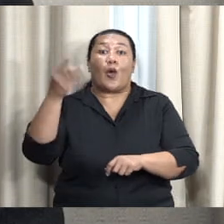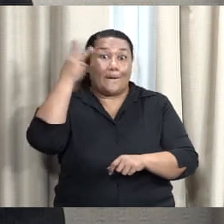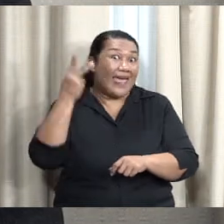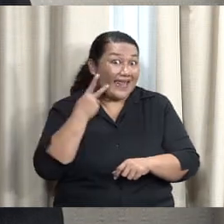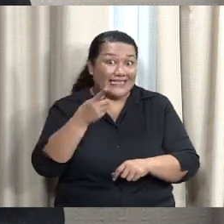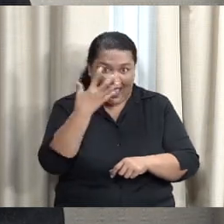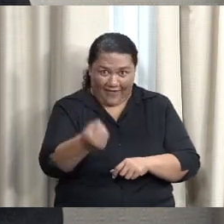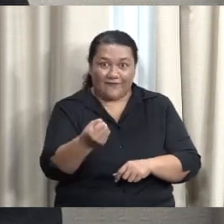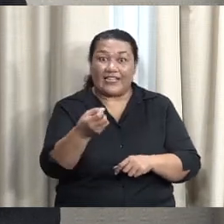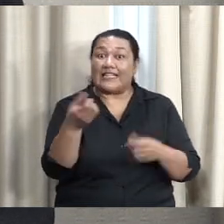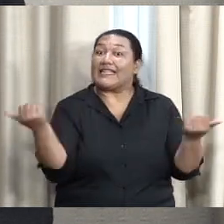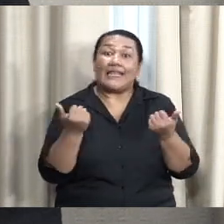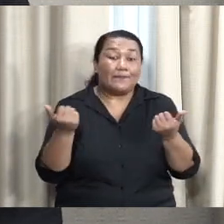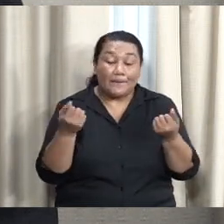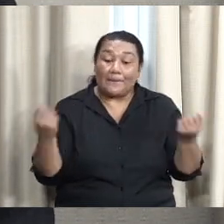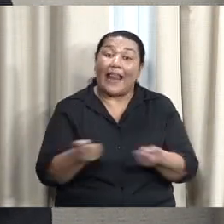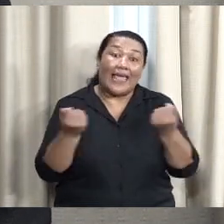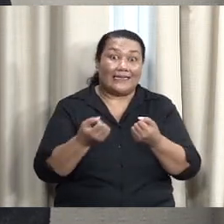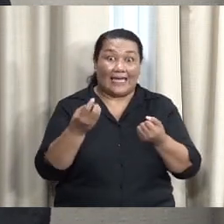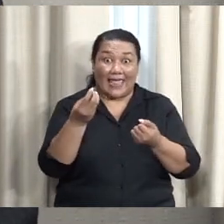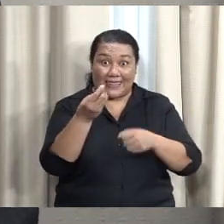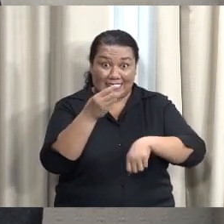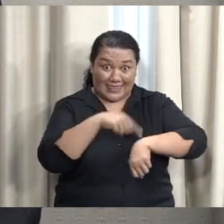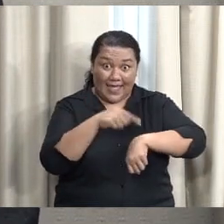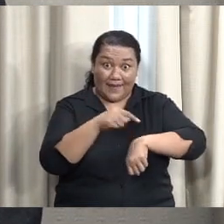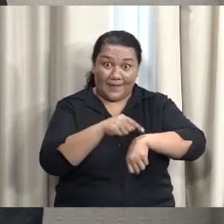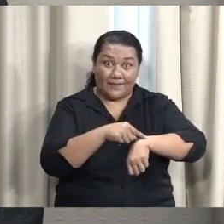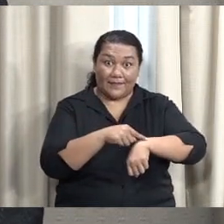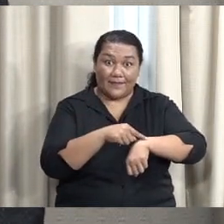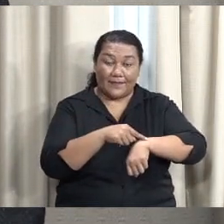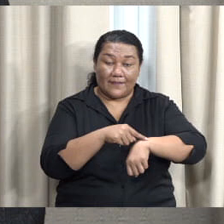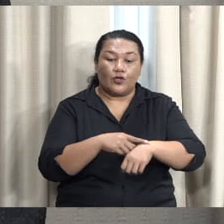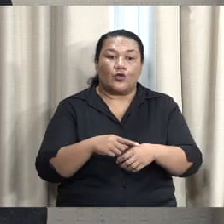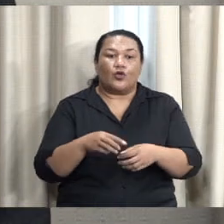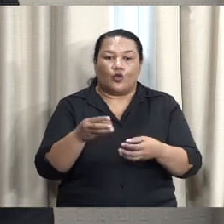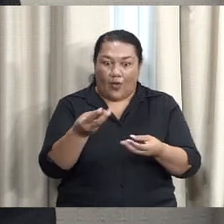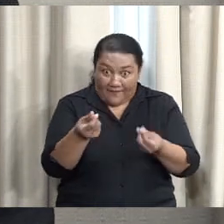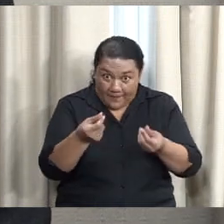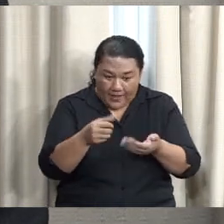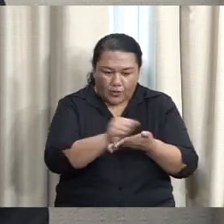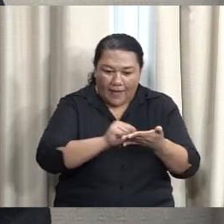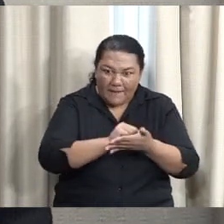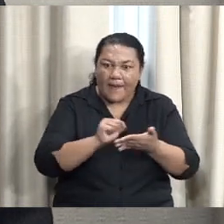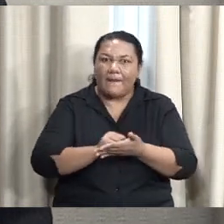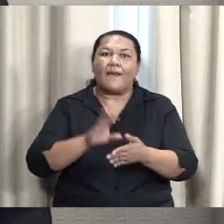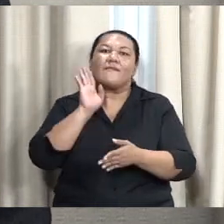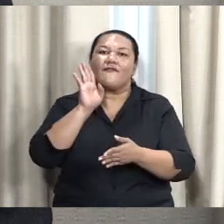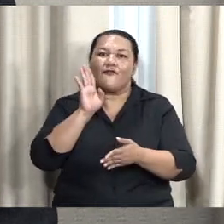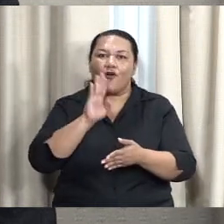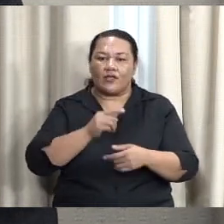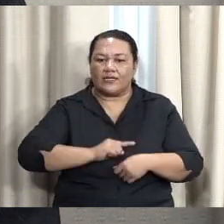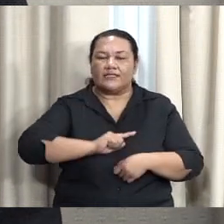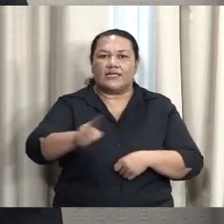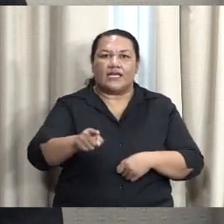time before they send the children to the school for the 2023